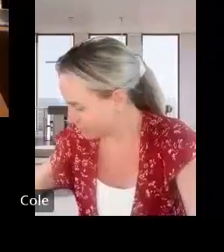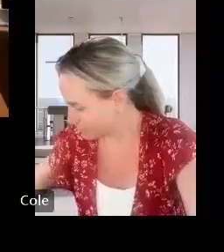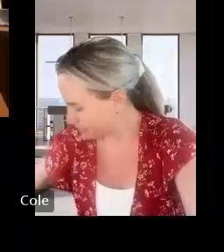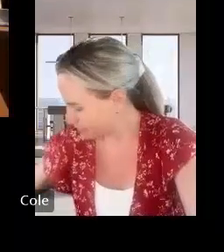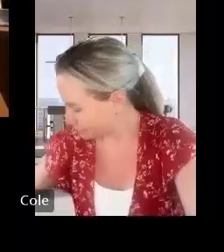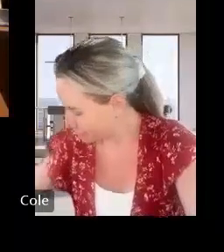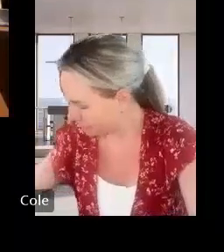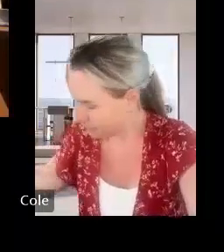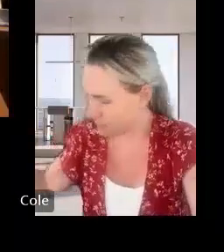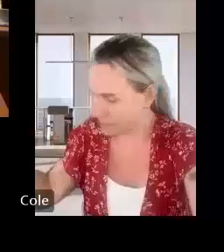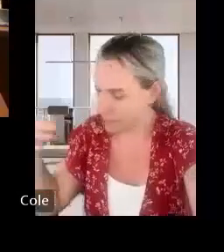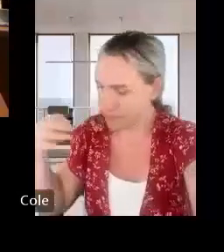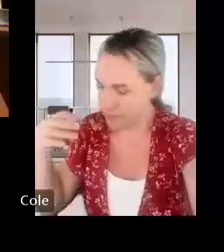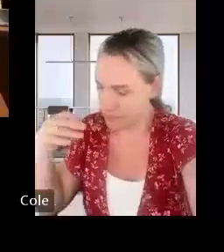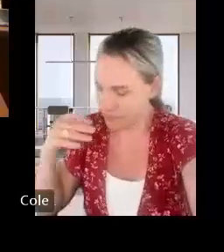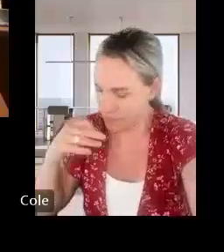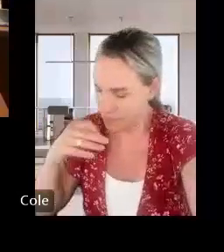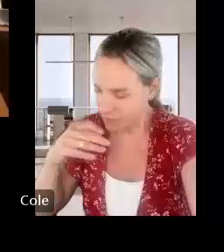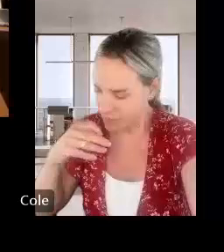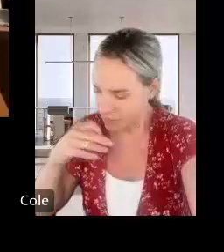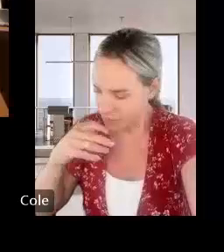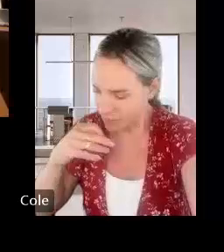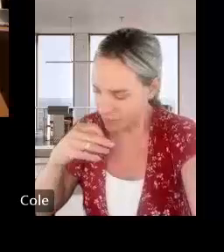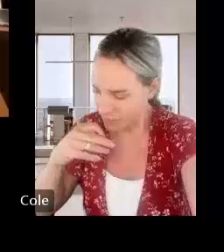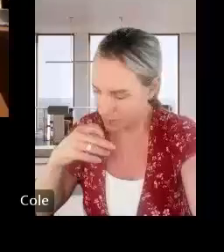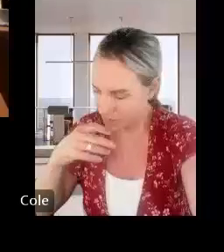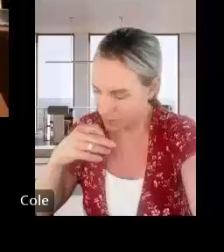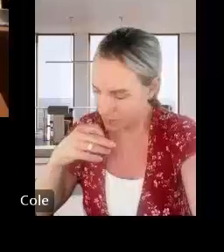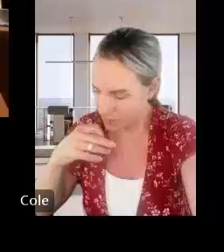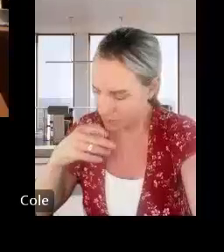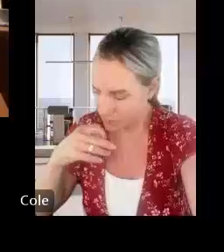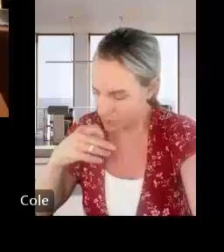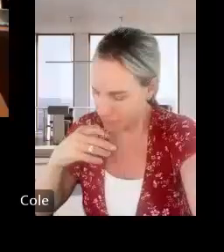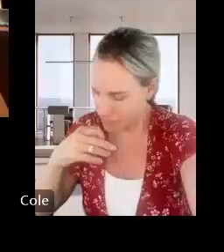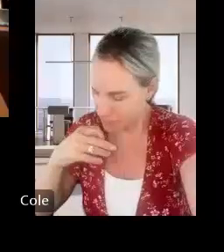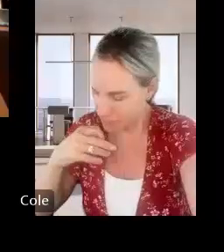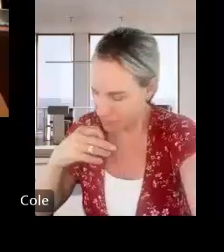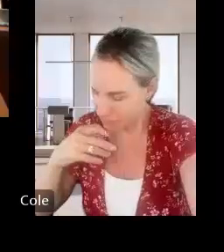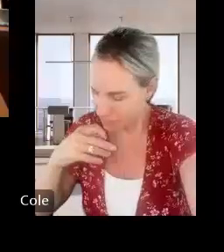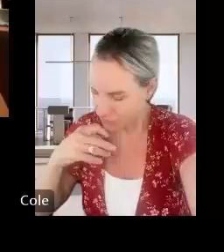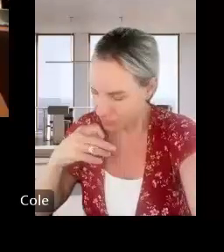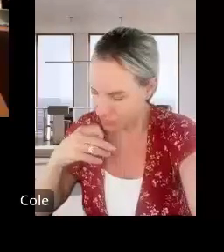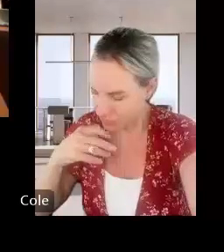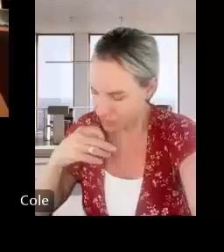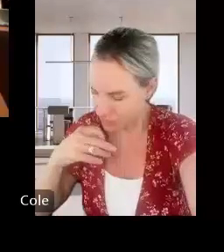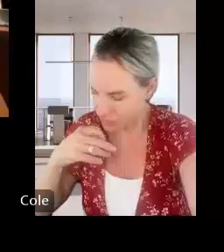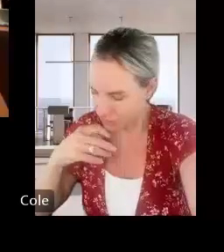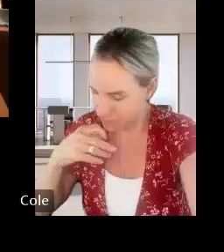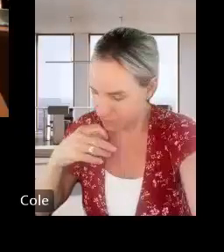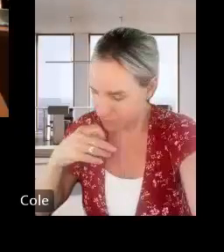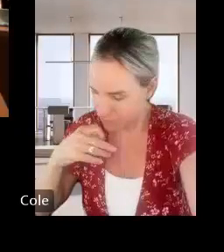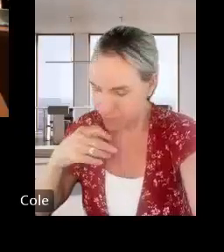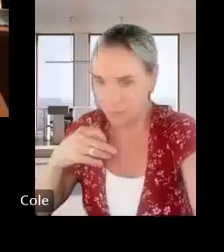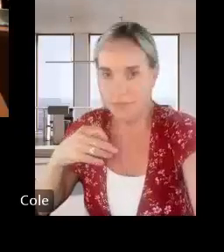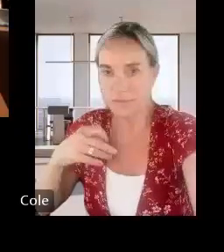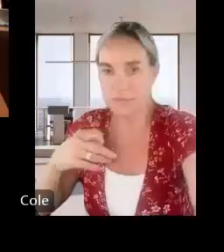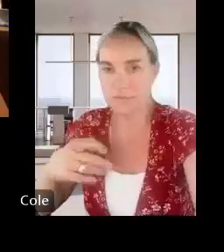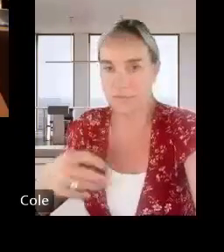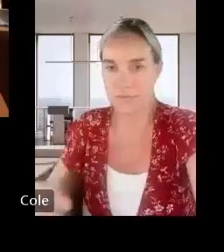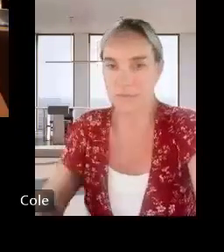Yeah, thank you for this presentation, Andy Logan. I'm wondering because I do know that we have had